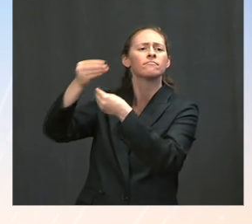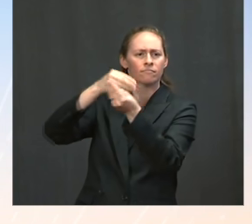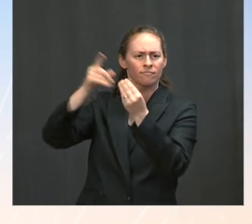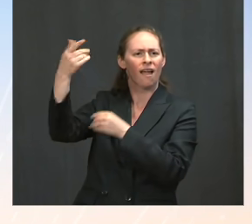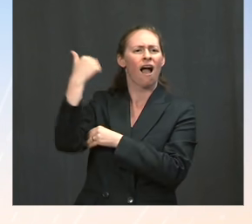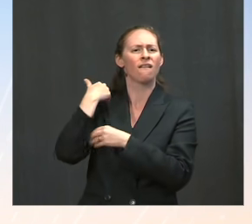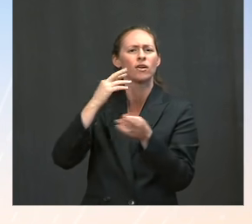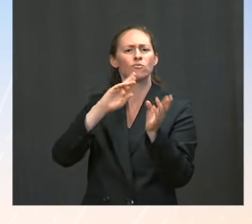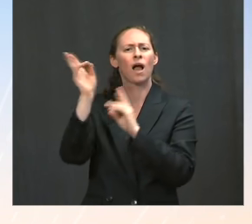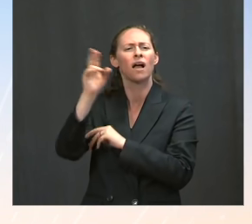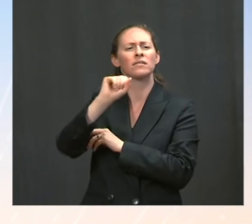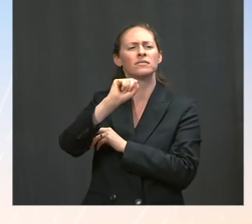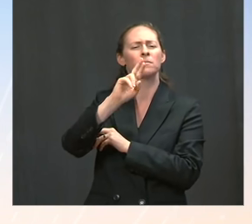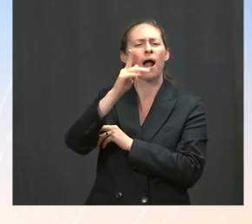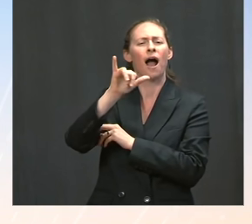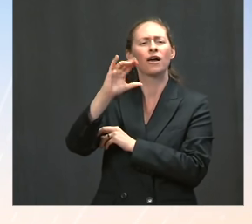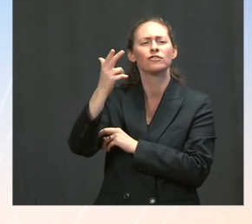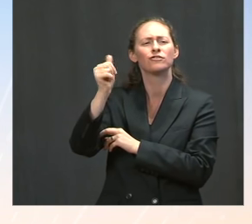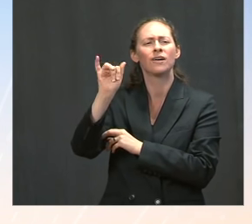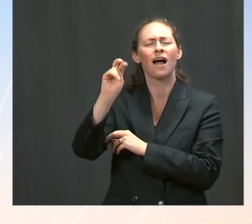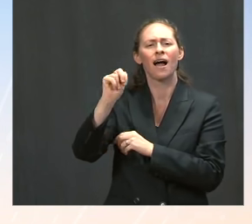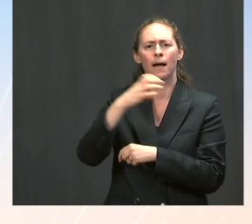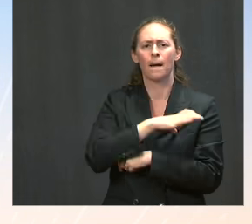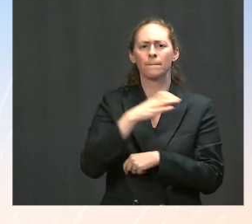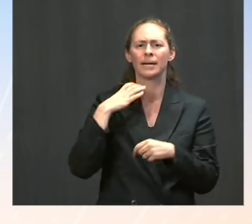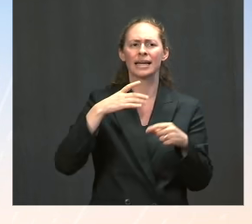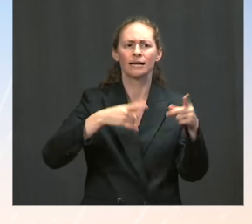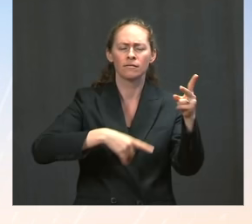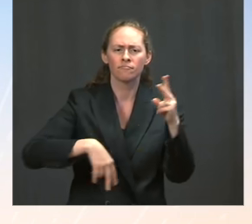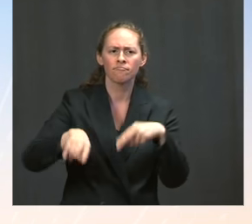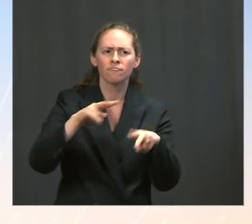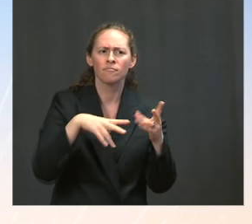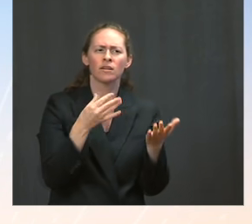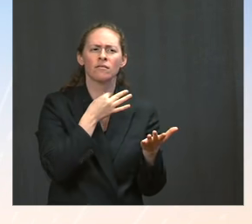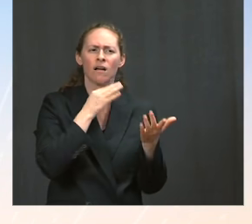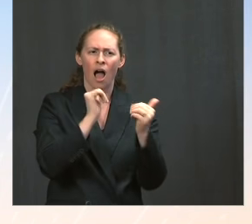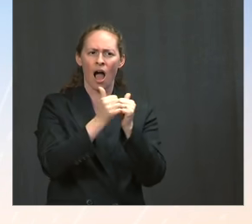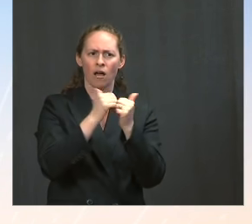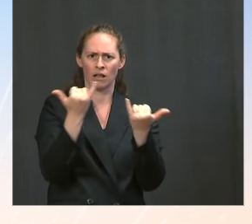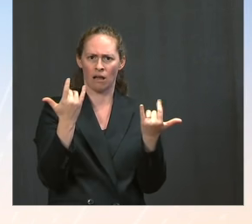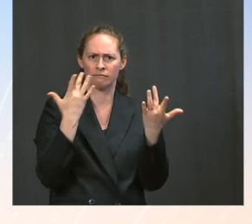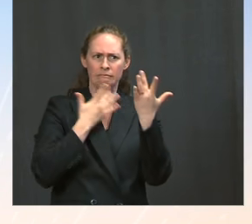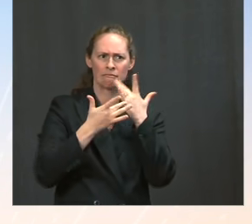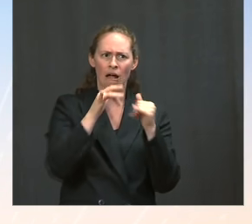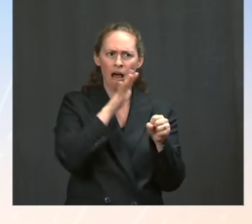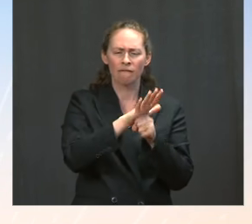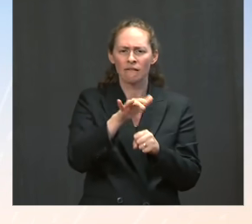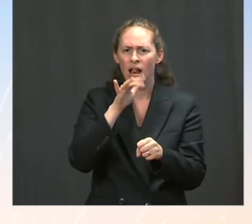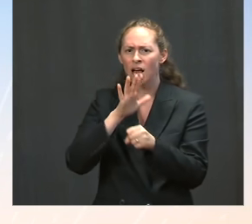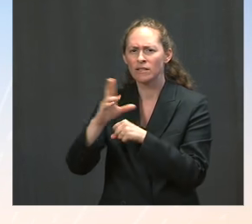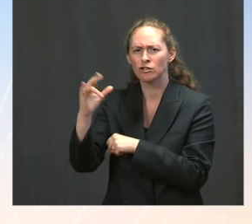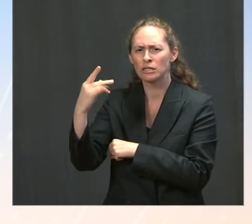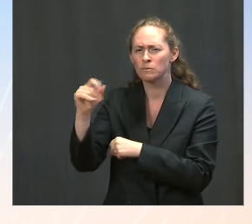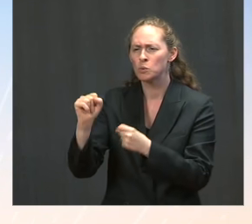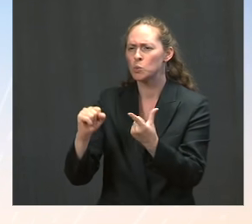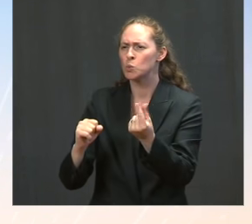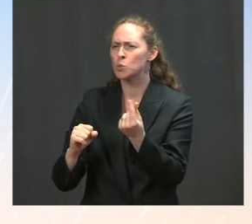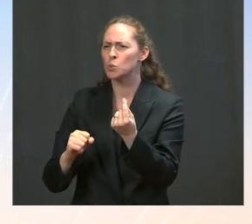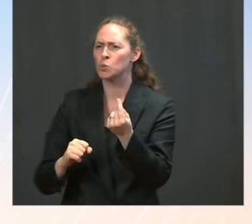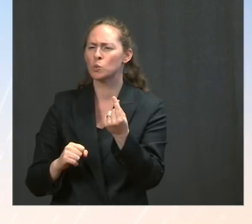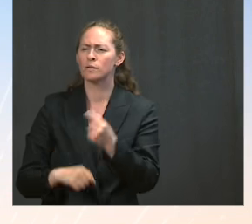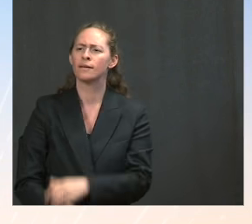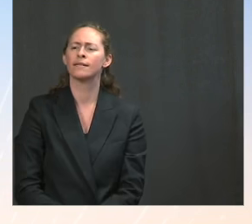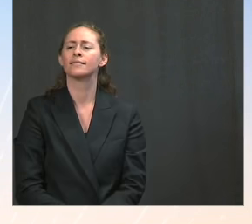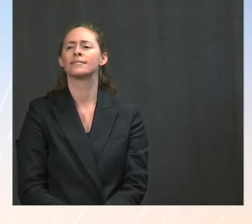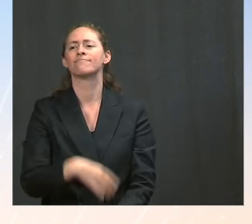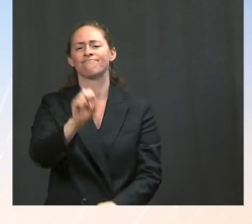an update on what you're doing about chips and other supply issues? Yeah, thank you. So as I said, this afternoon on the EDA